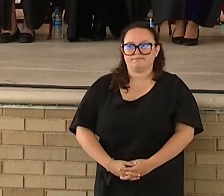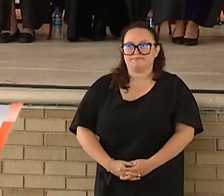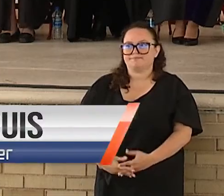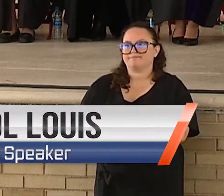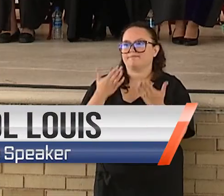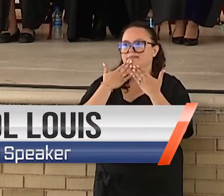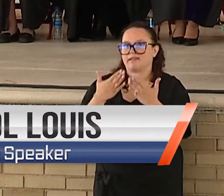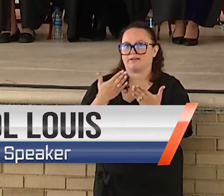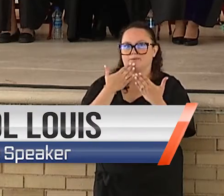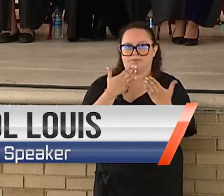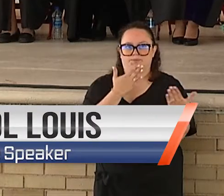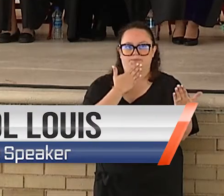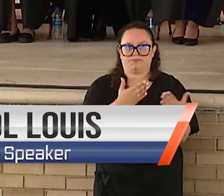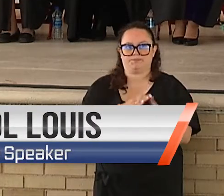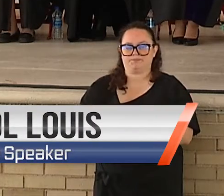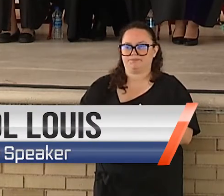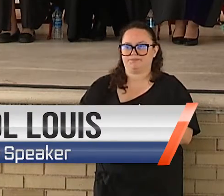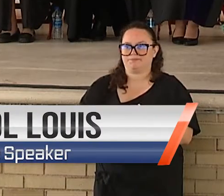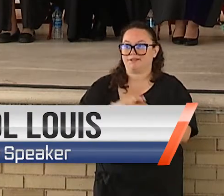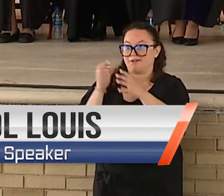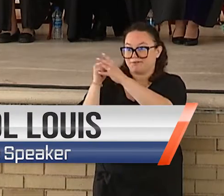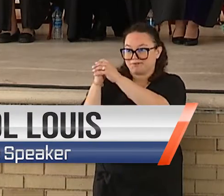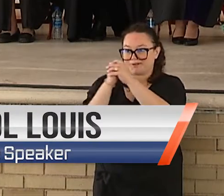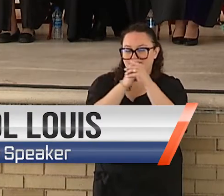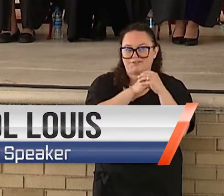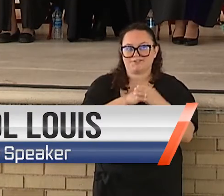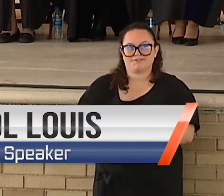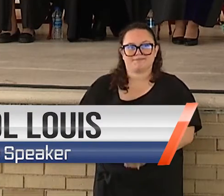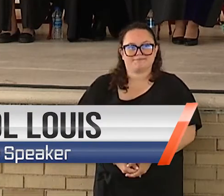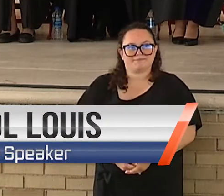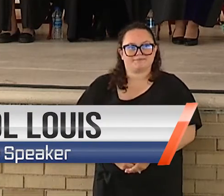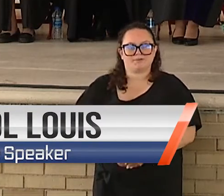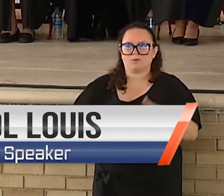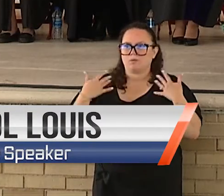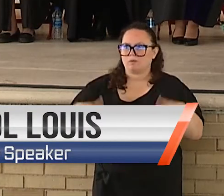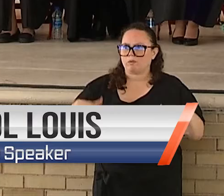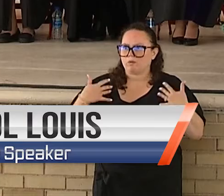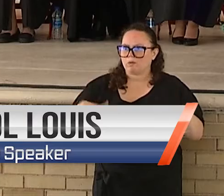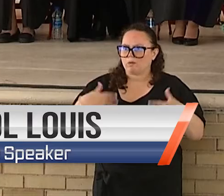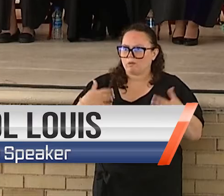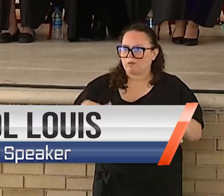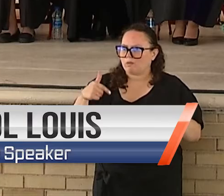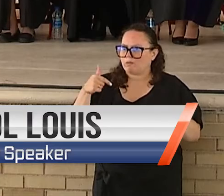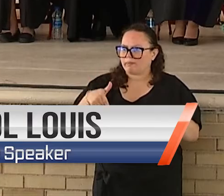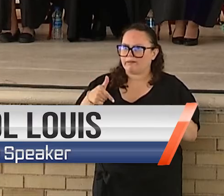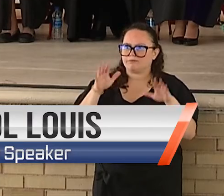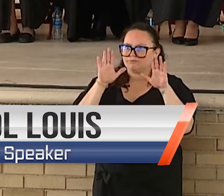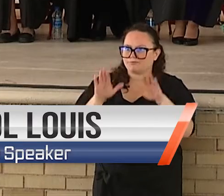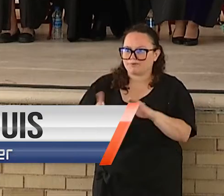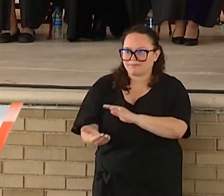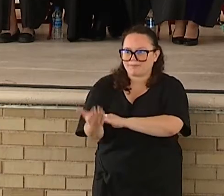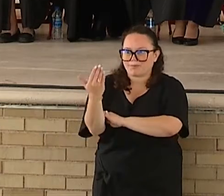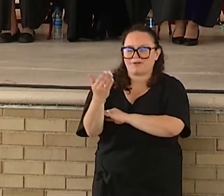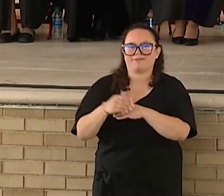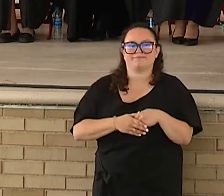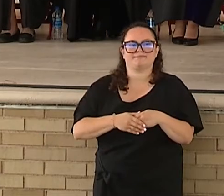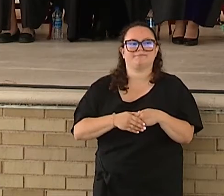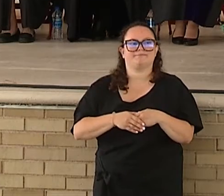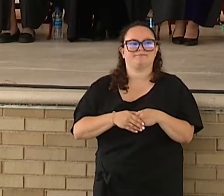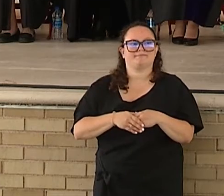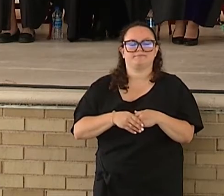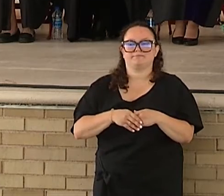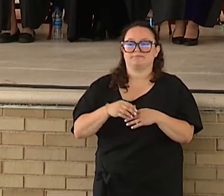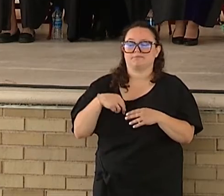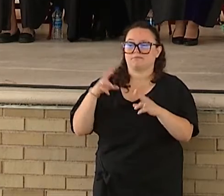Thank you very much, and congratulations. What a morning this is. I am honored to have